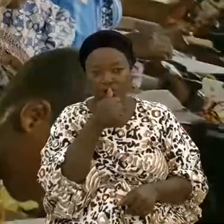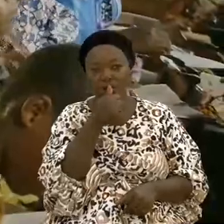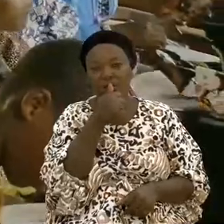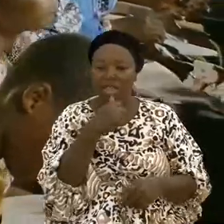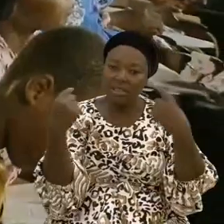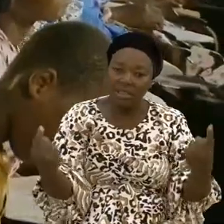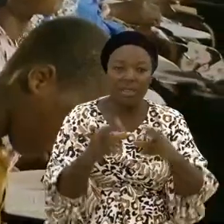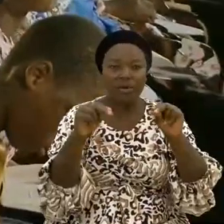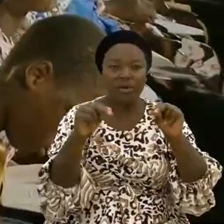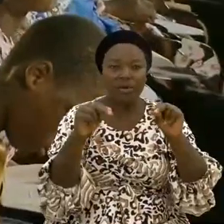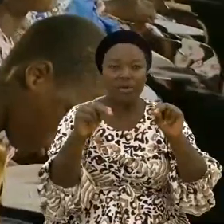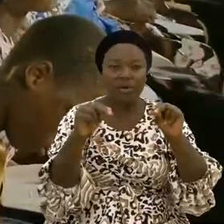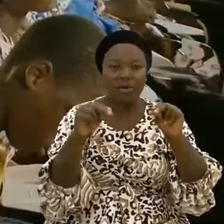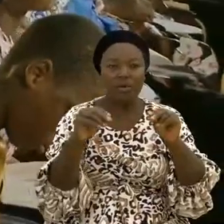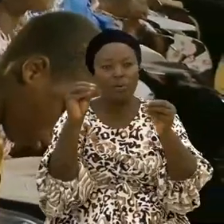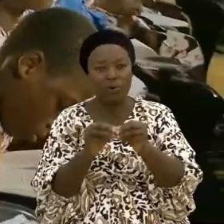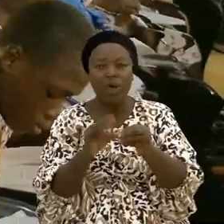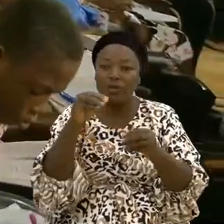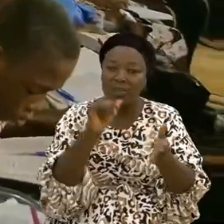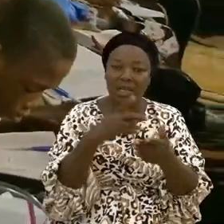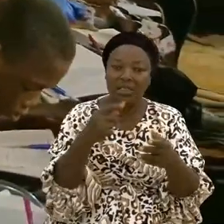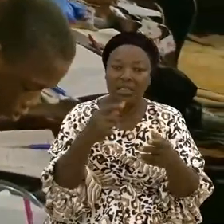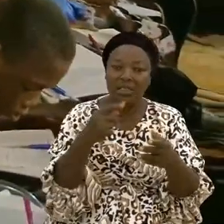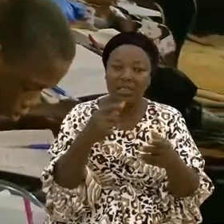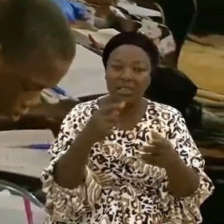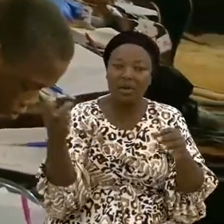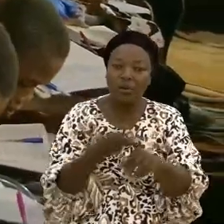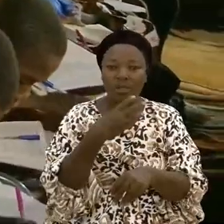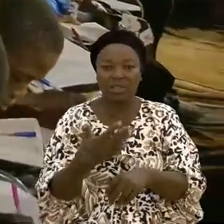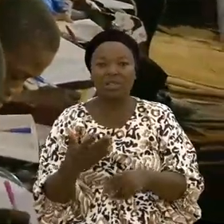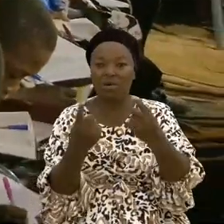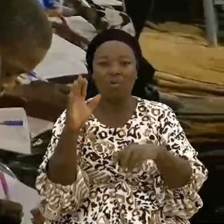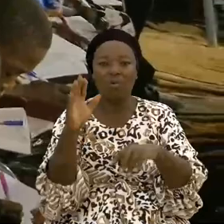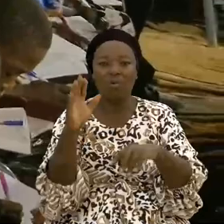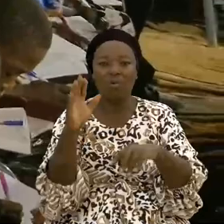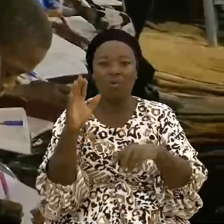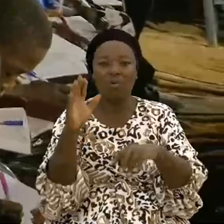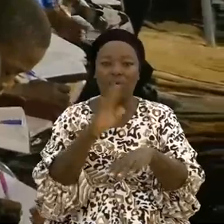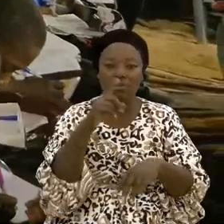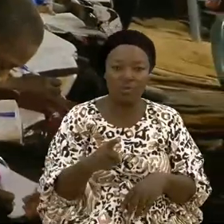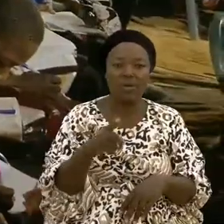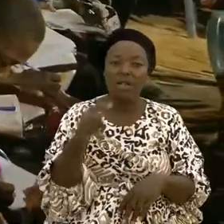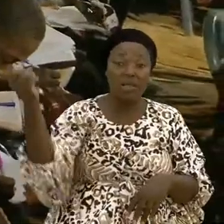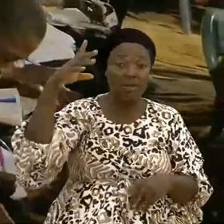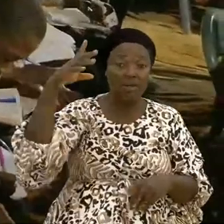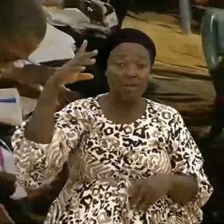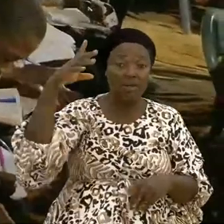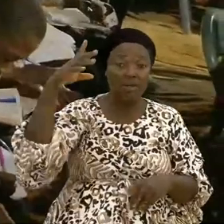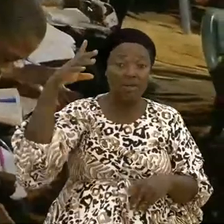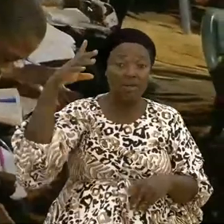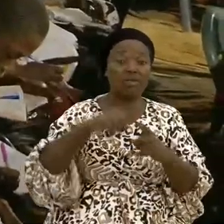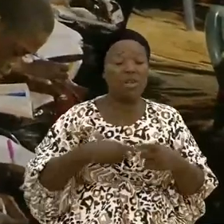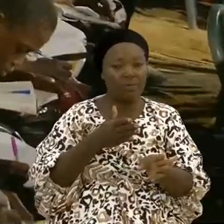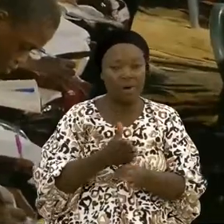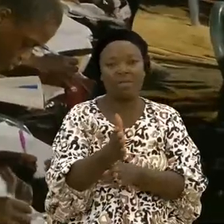no more, lest a worse thing come on thee. The grace to live right,